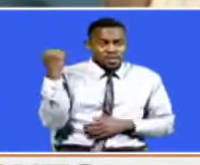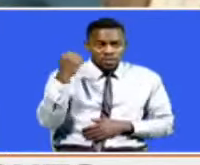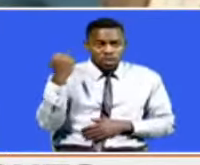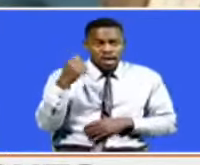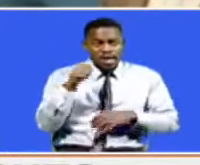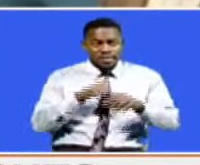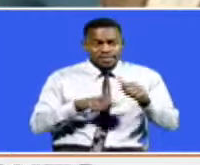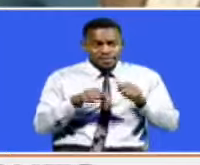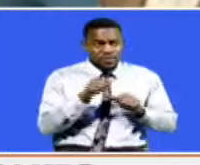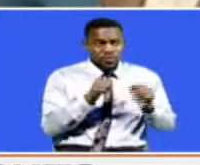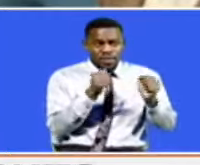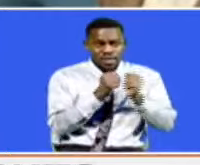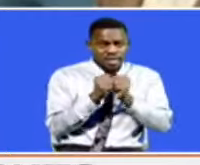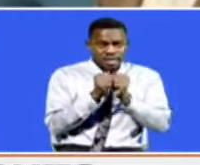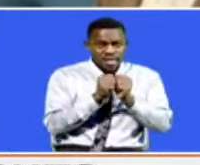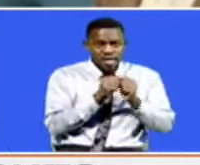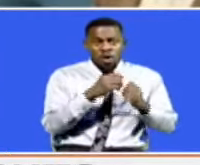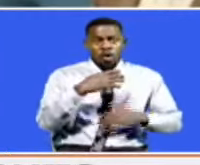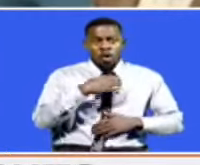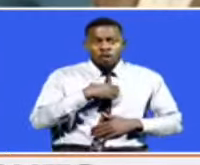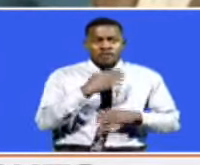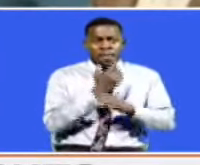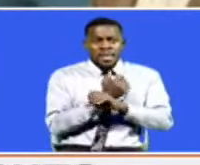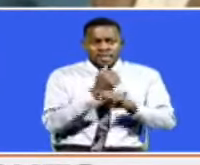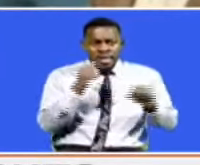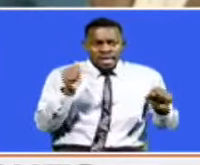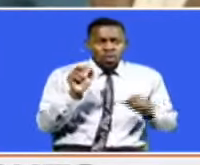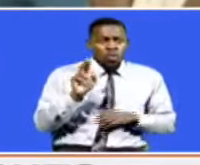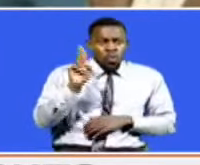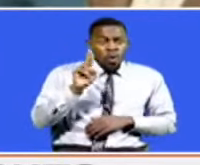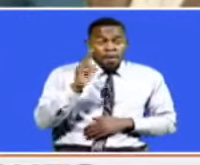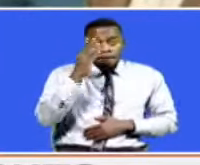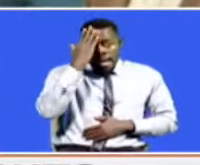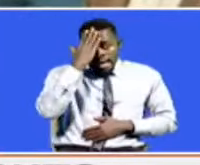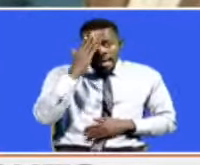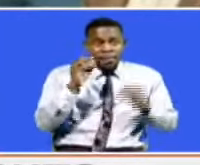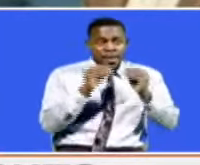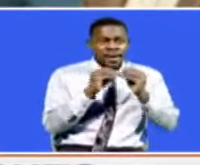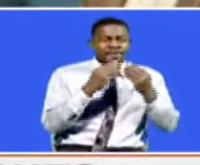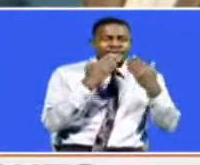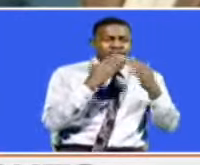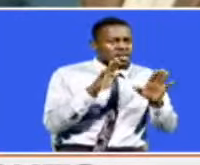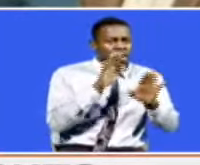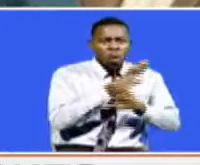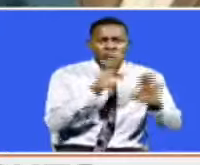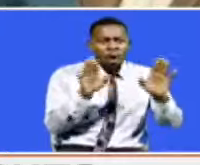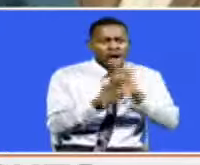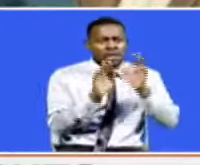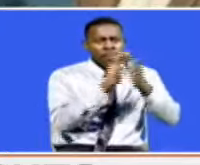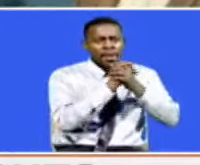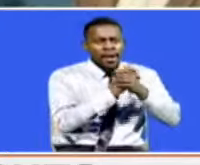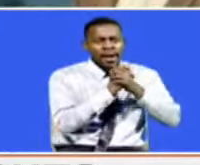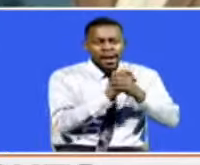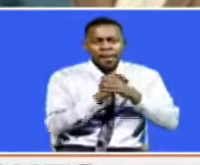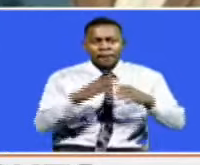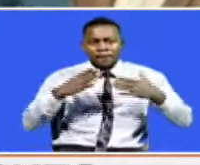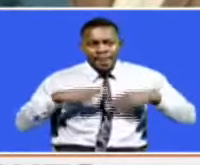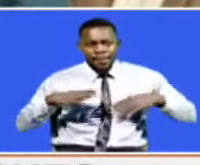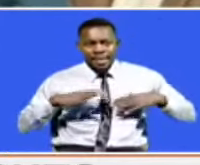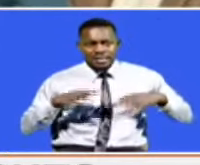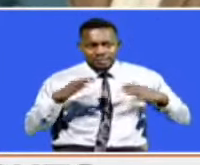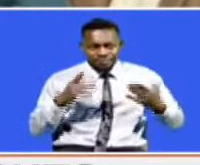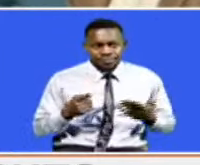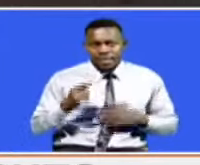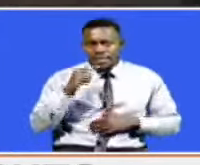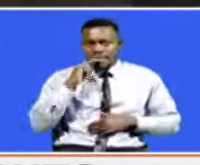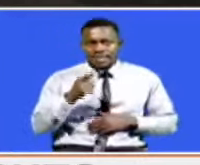by the party leader, retired President Uhuru Kenyatta, who on Monday held a meeting with former Jubilee MPs from Mount Kenya region, where sources say a